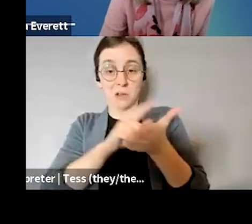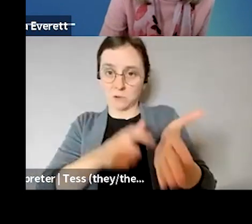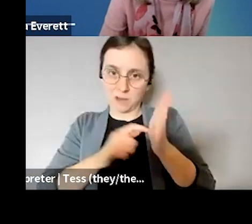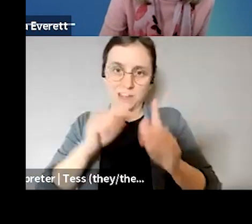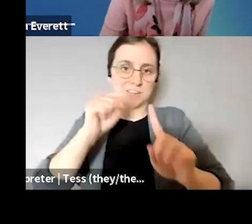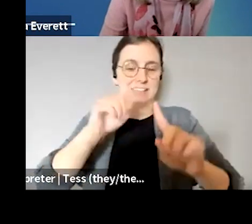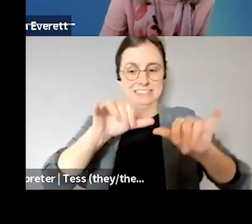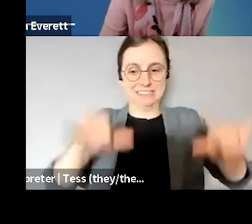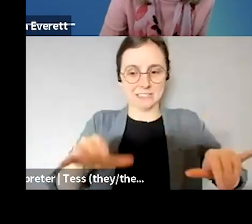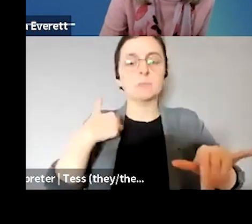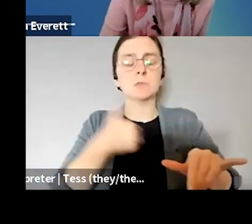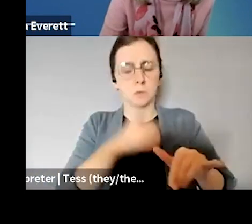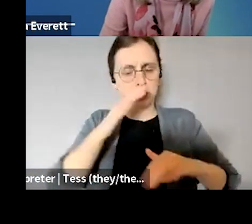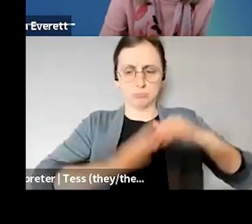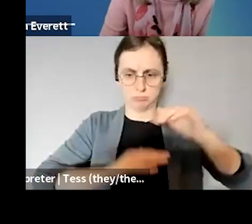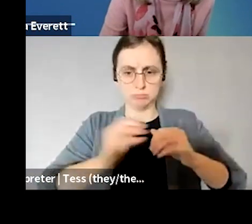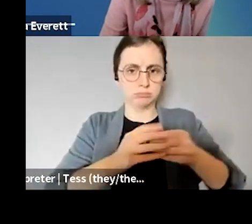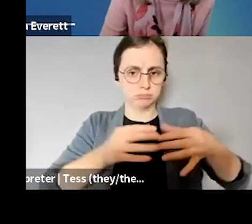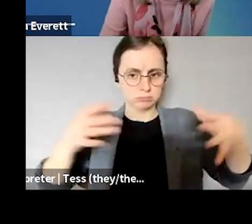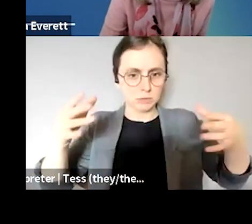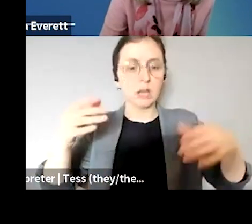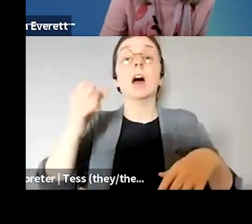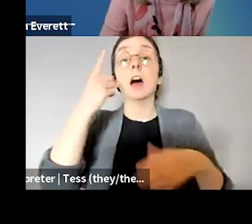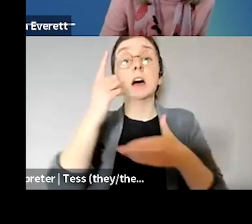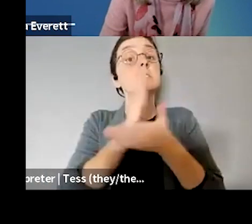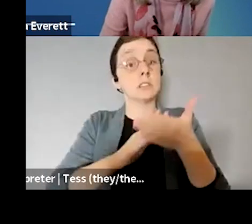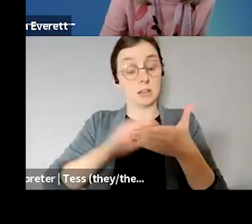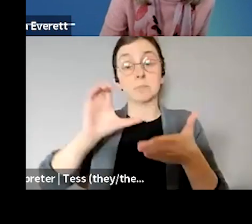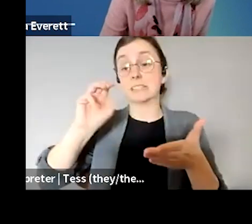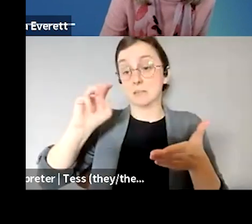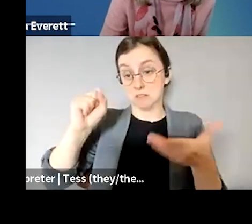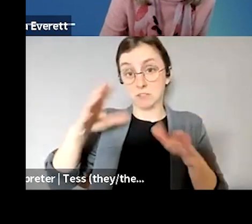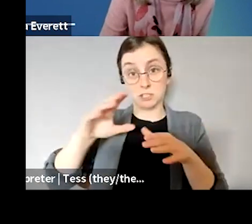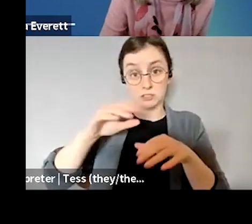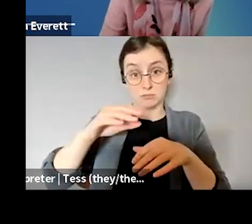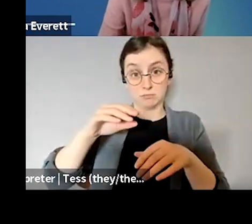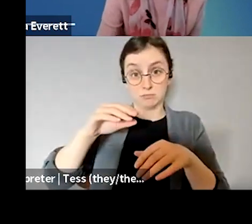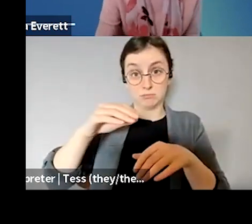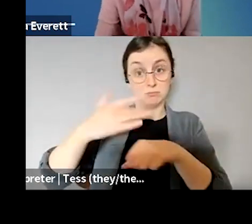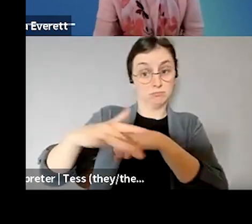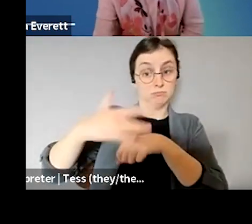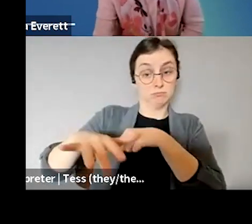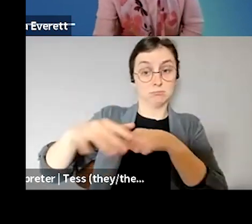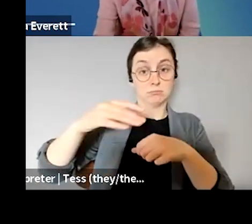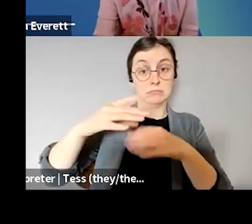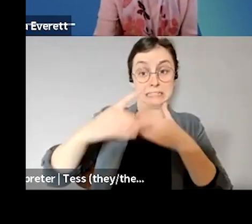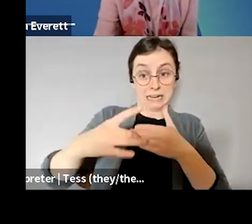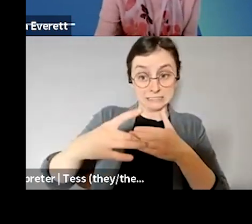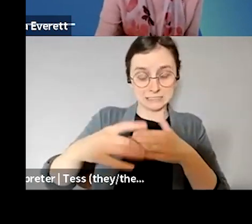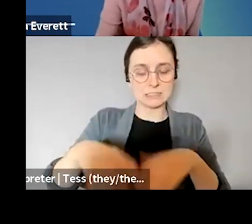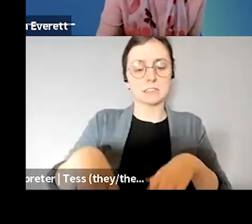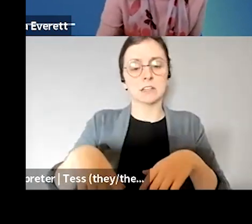the legislation. There has been some guidance put out by CMS, particularly around the mobile crisis opportunity that I mentioned in